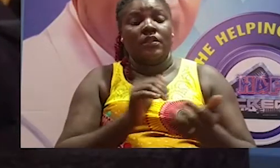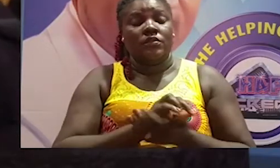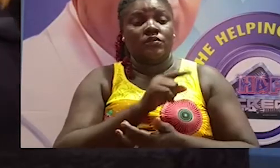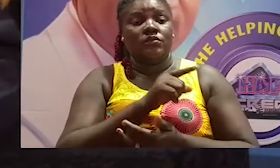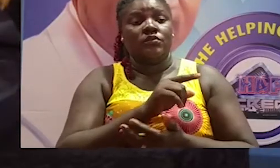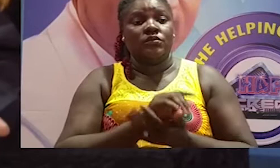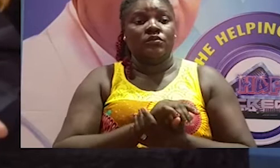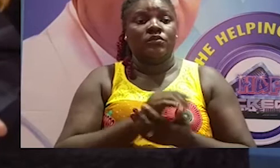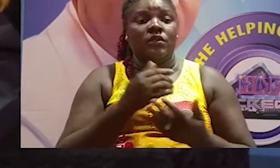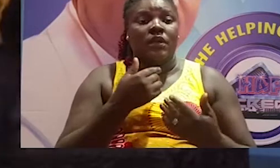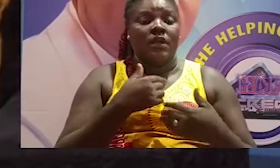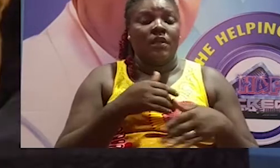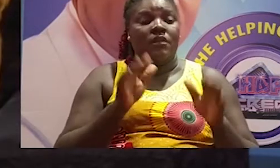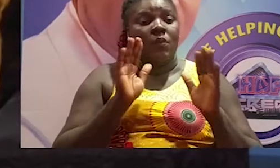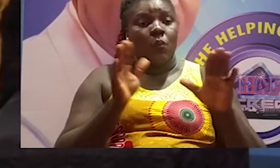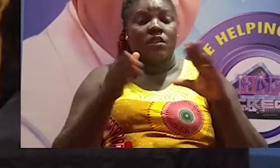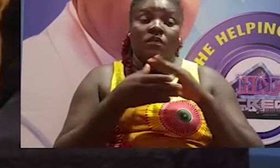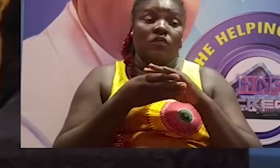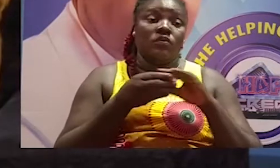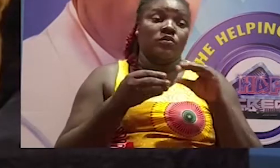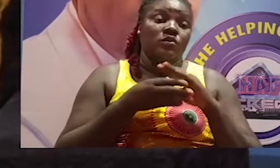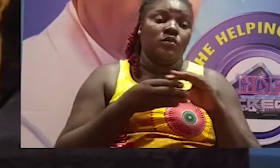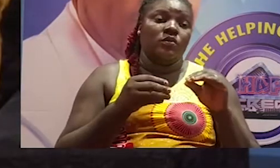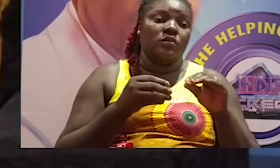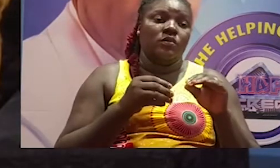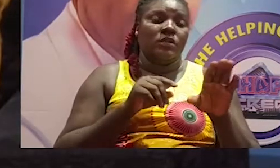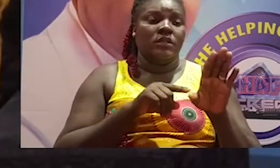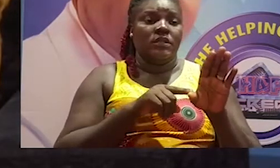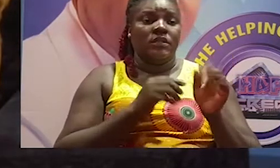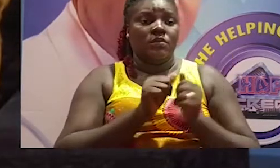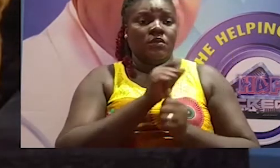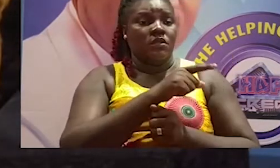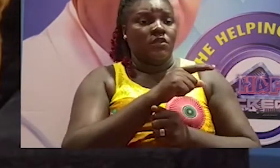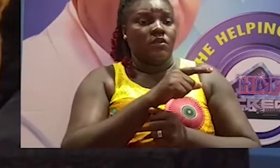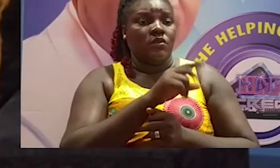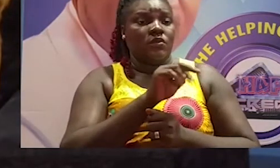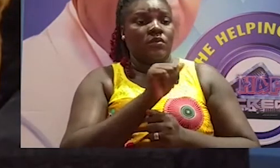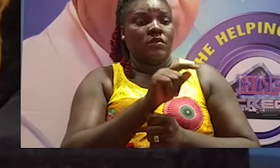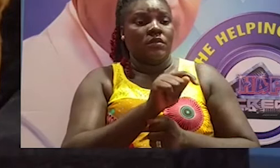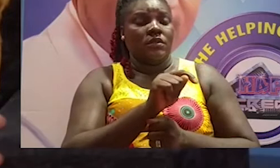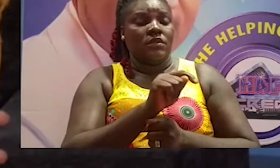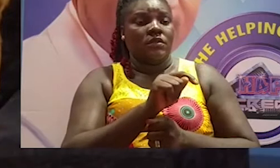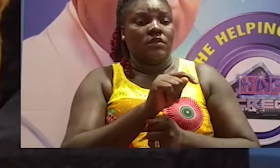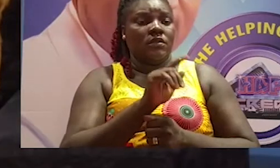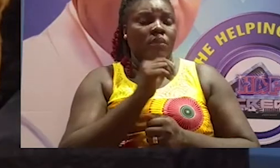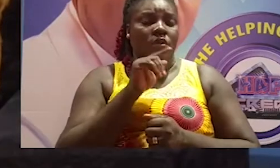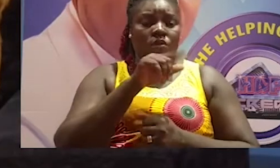an amazing story. I'm going to start with you, Nathaniel. Where you grew up,